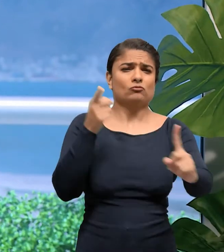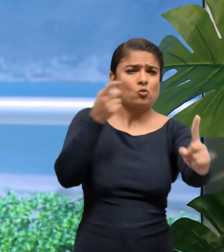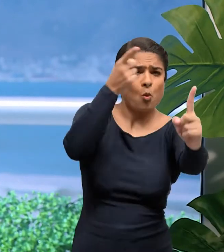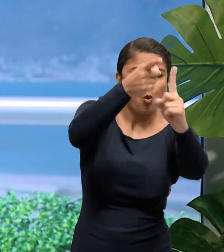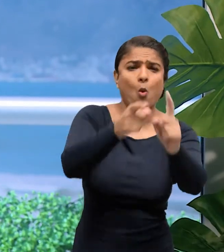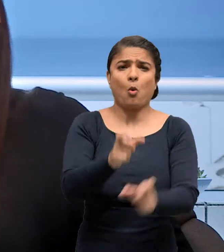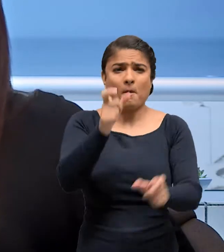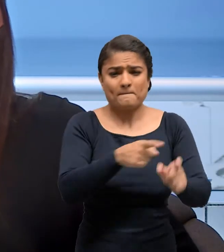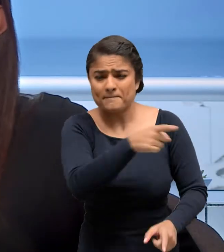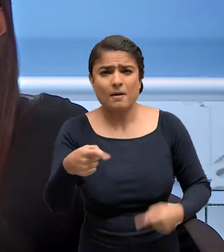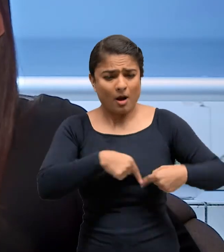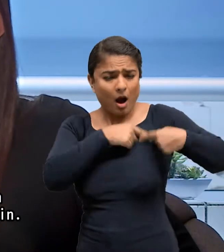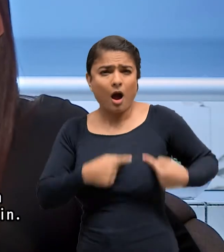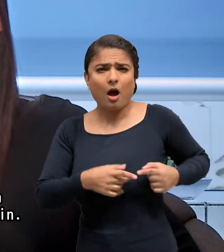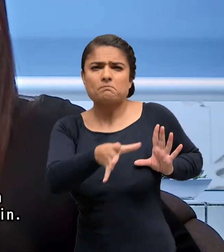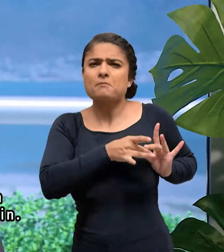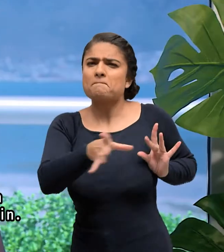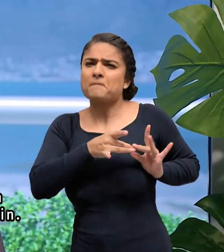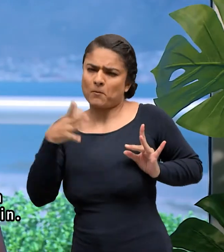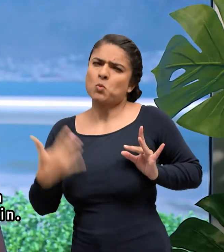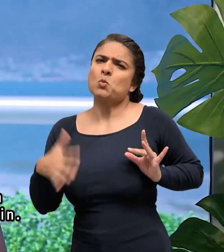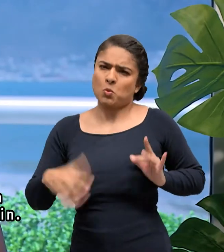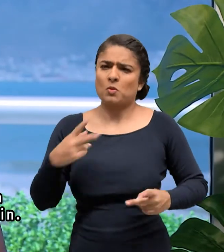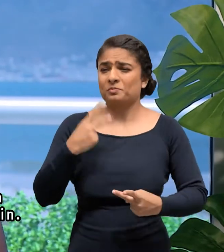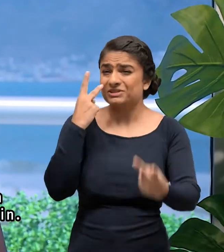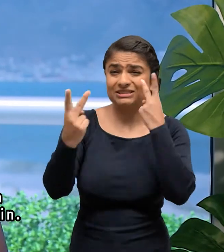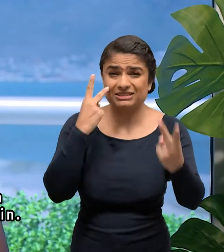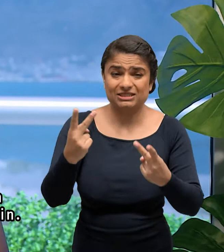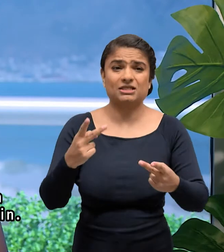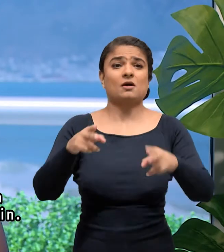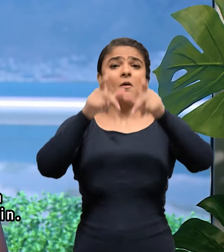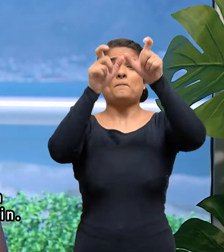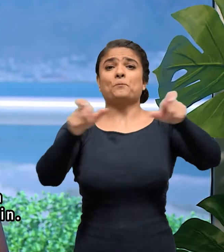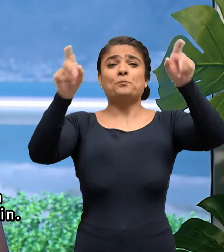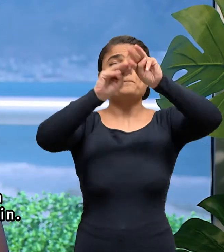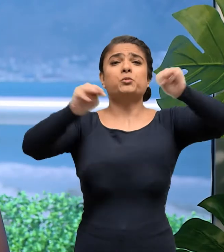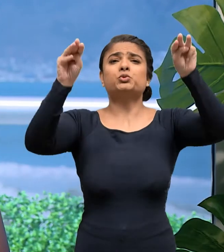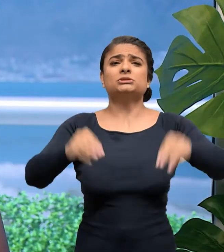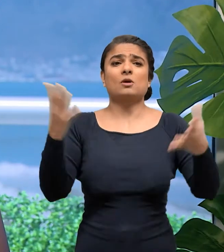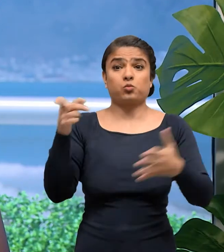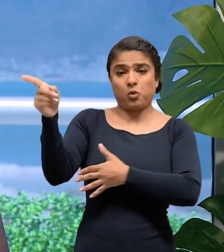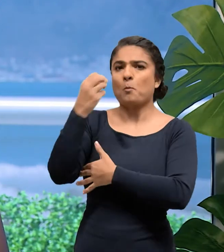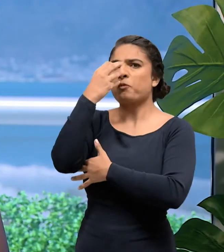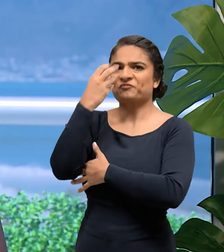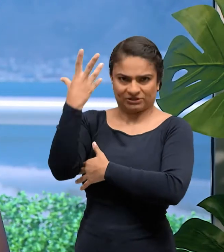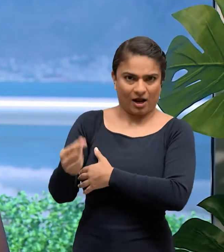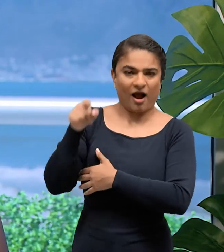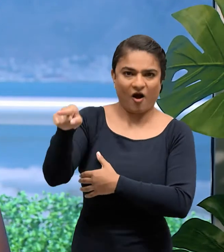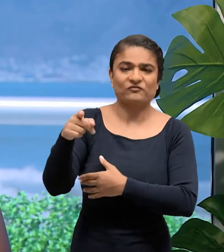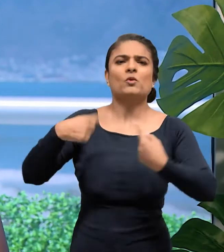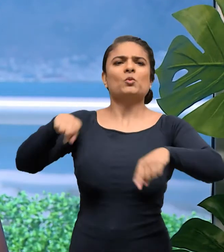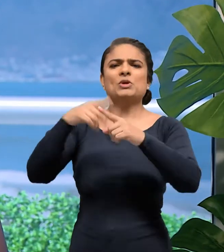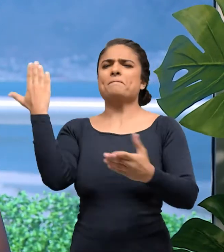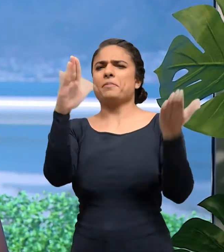and of the people at heart. From the ArtsCape here in Cape Town to the National Museum in Bloemfontein, we look at how they are making exhibitions